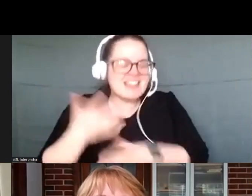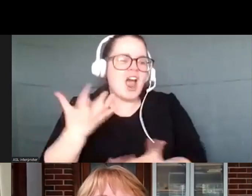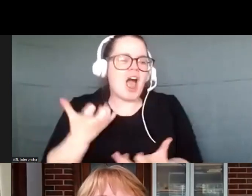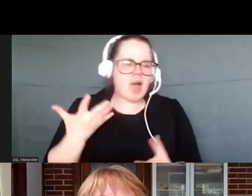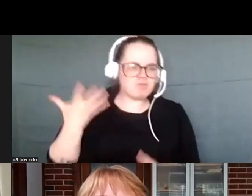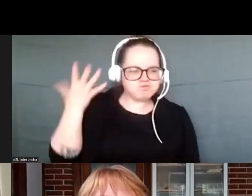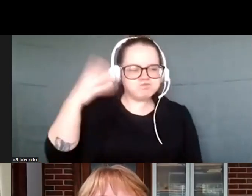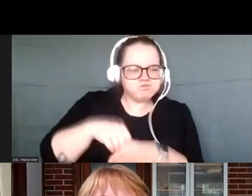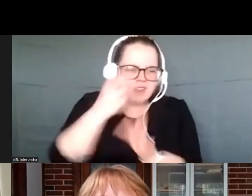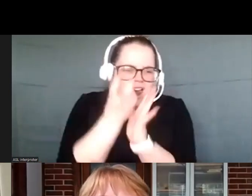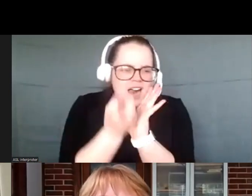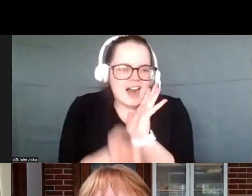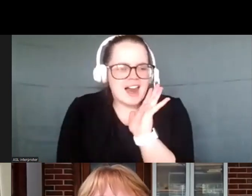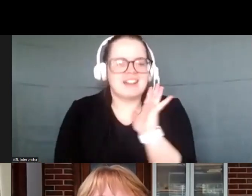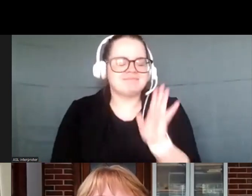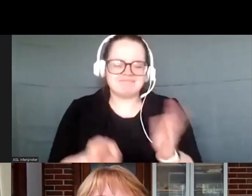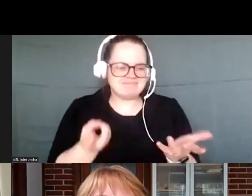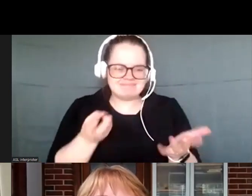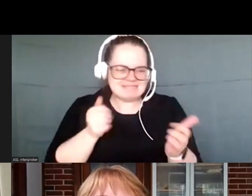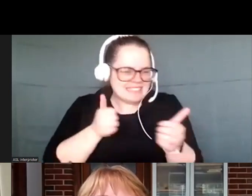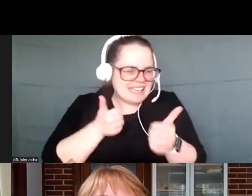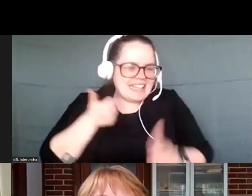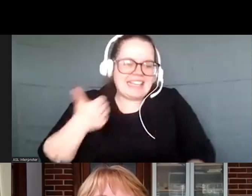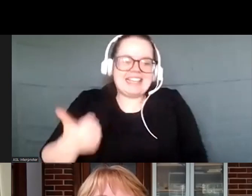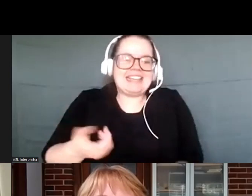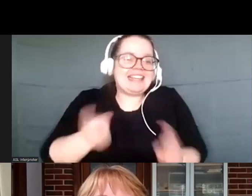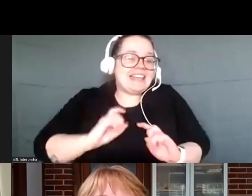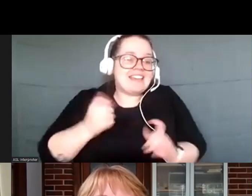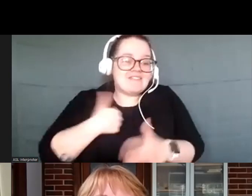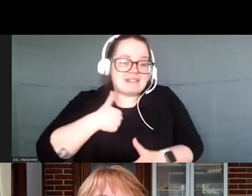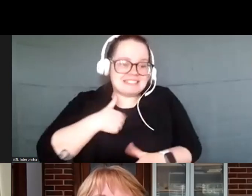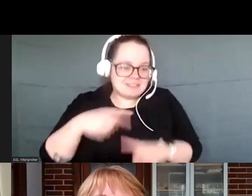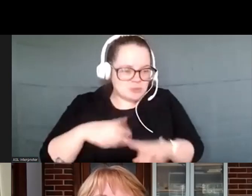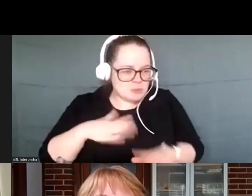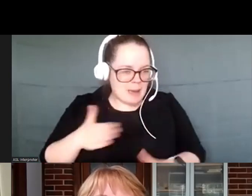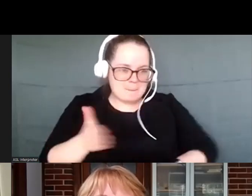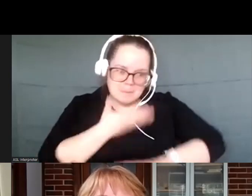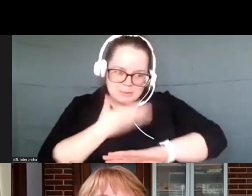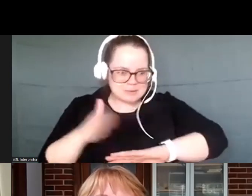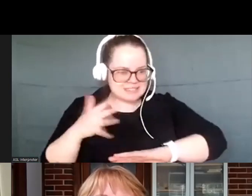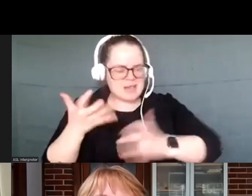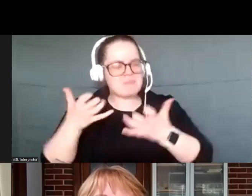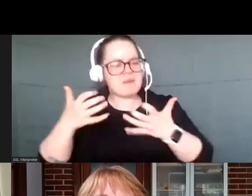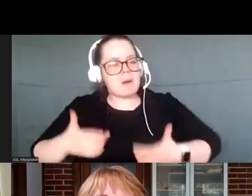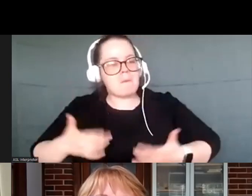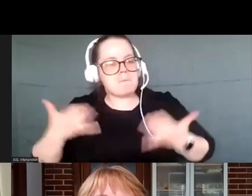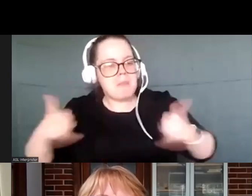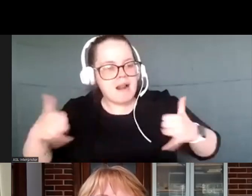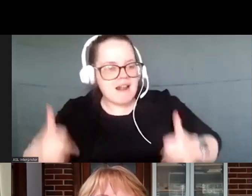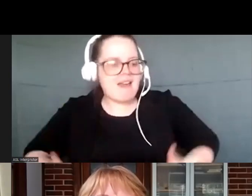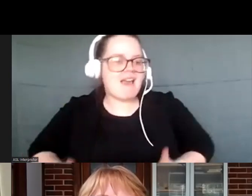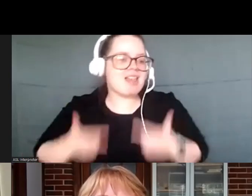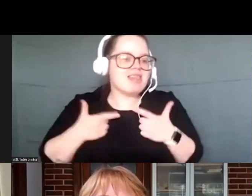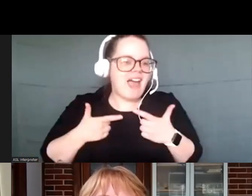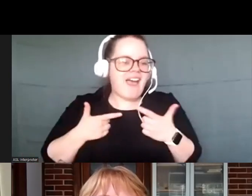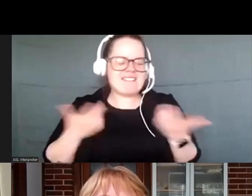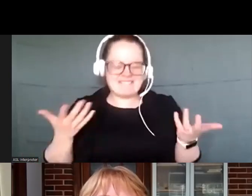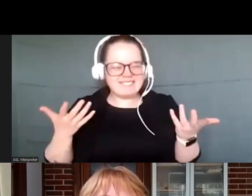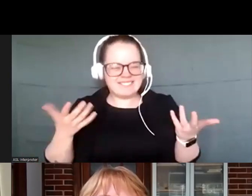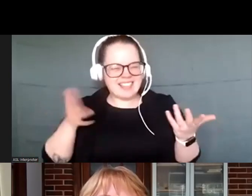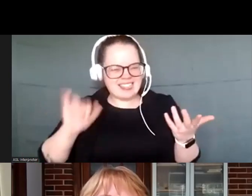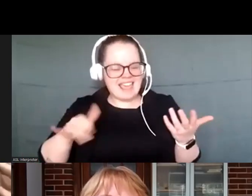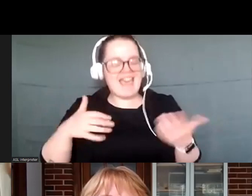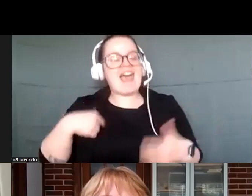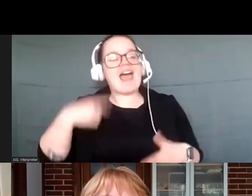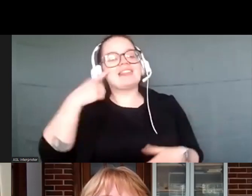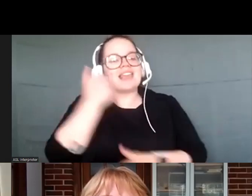of, giving myself to my music and play live. And I just think that everyone needs to sort of